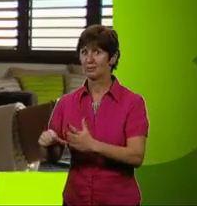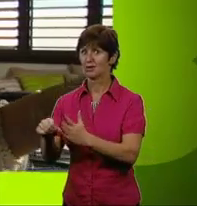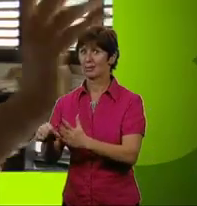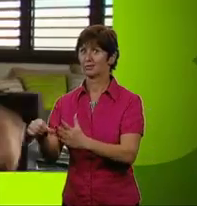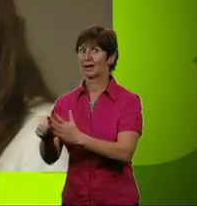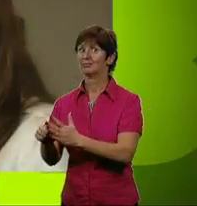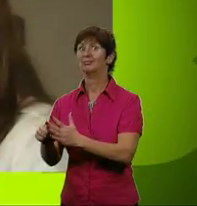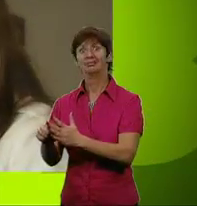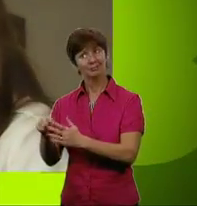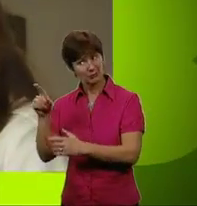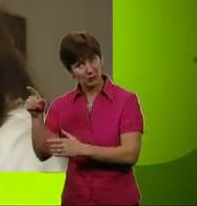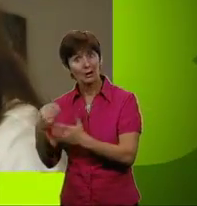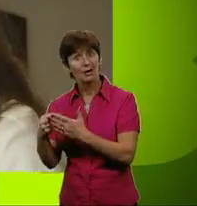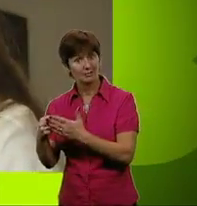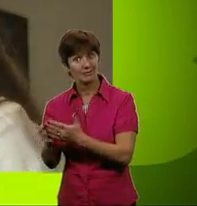allowance.